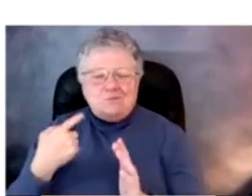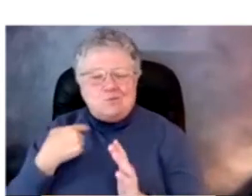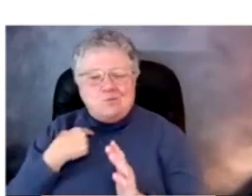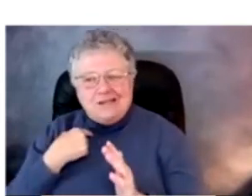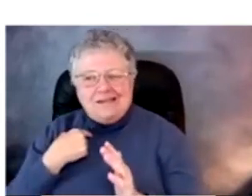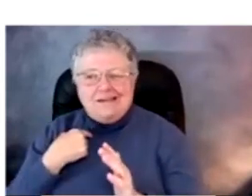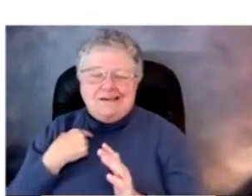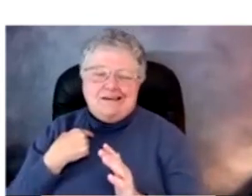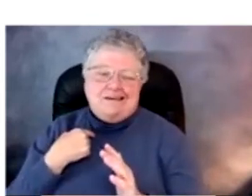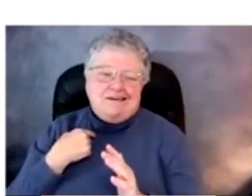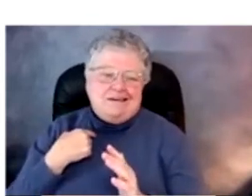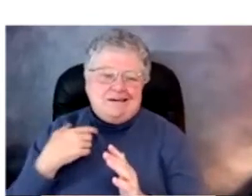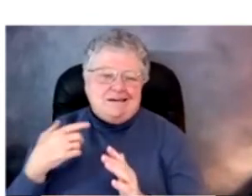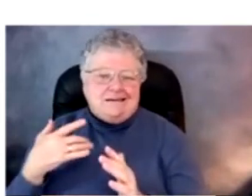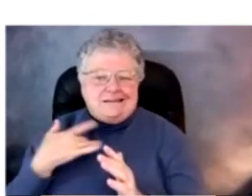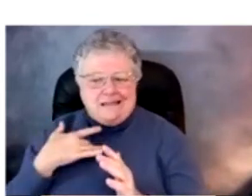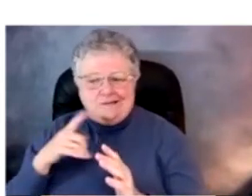measures that are used